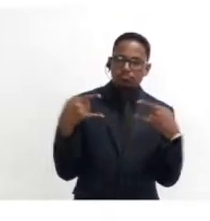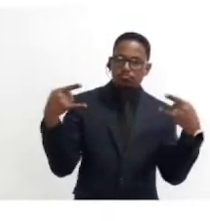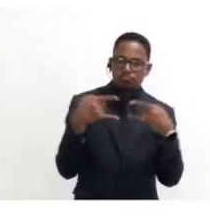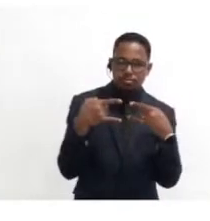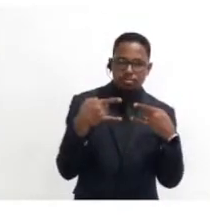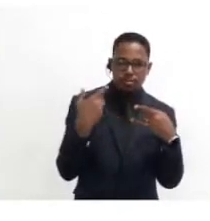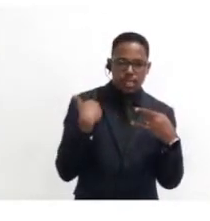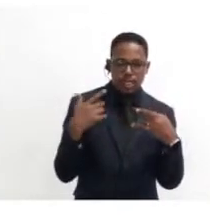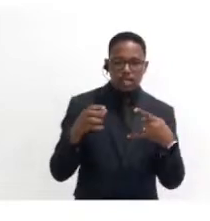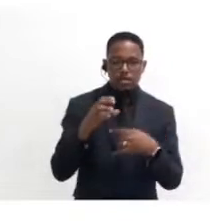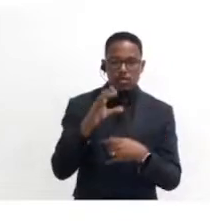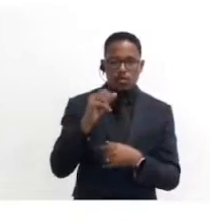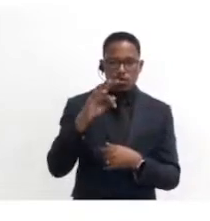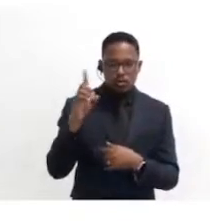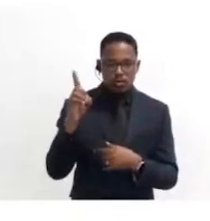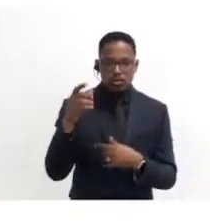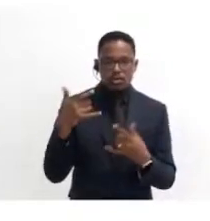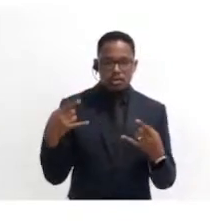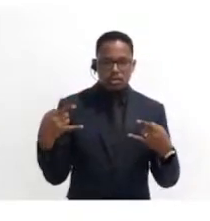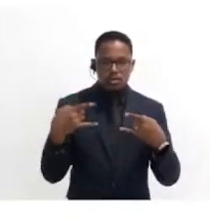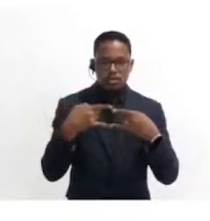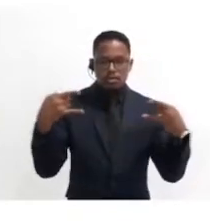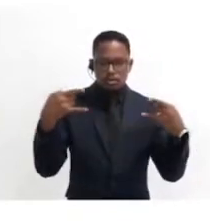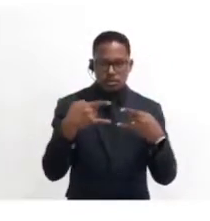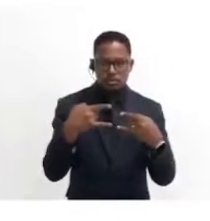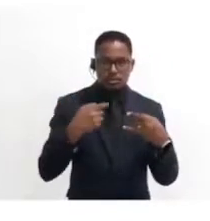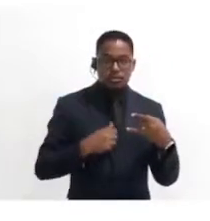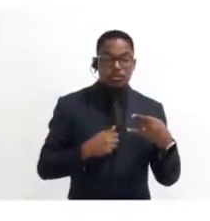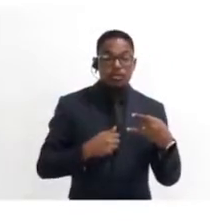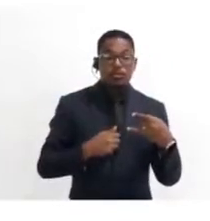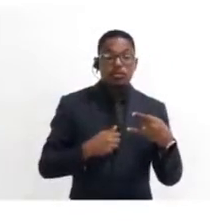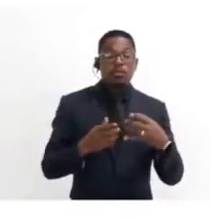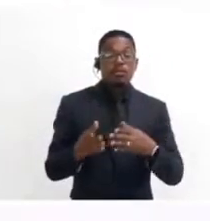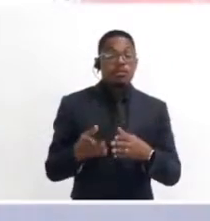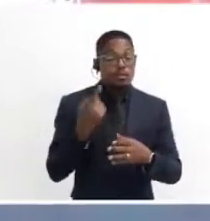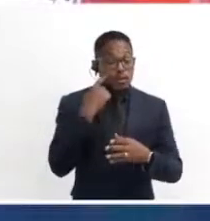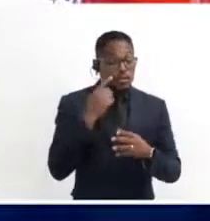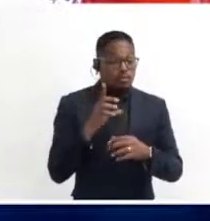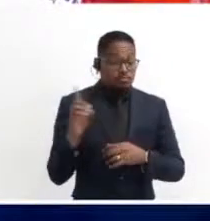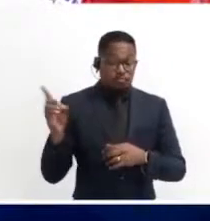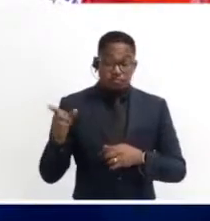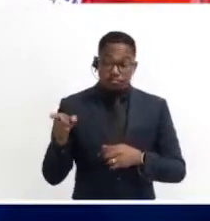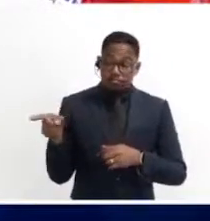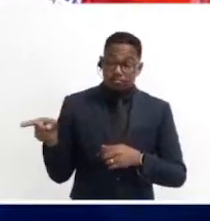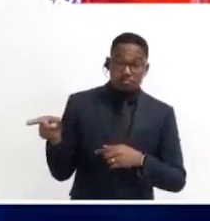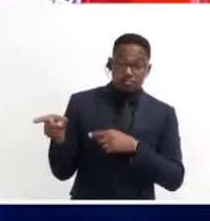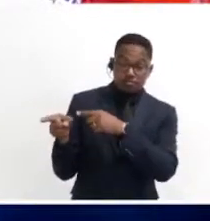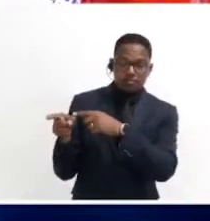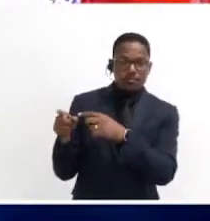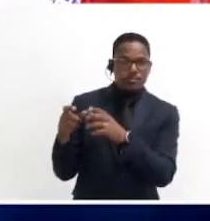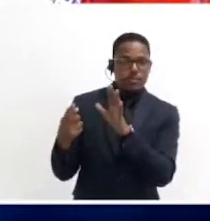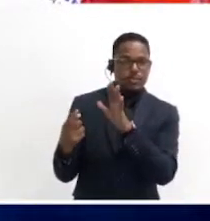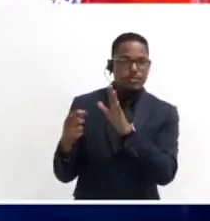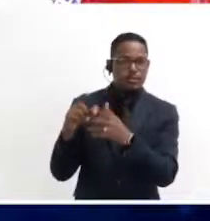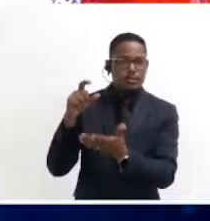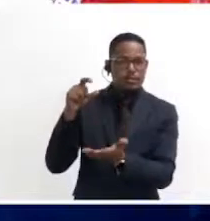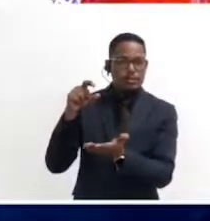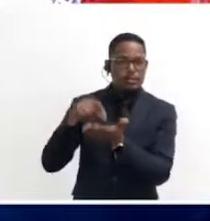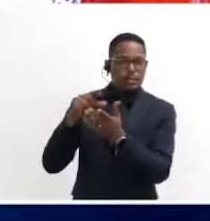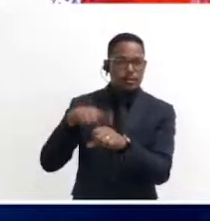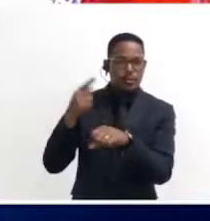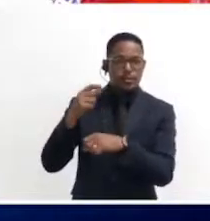to, well, what's shown on the right there was the industry's first million-bit DRAM chip.